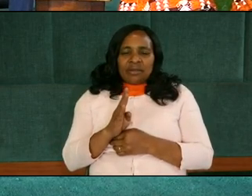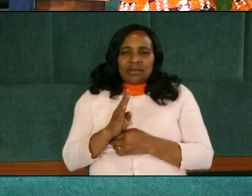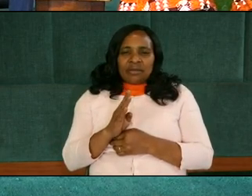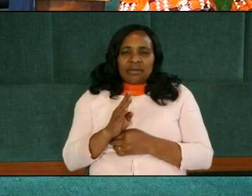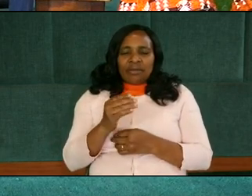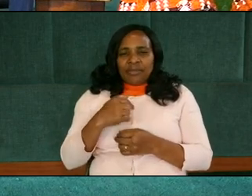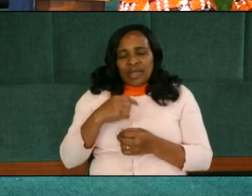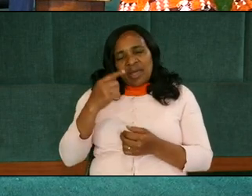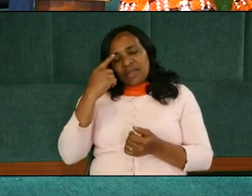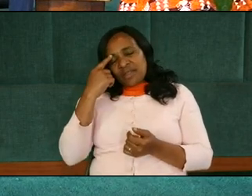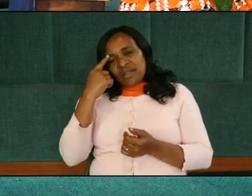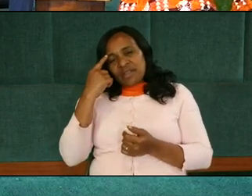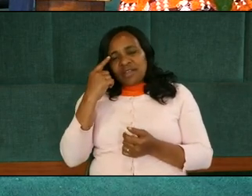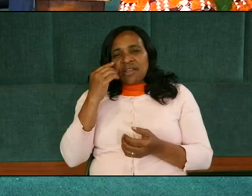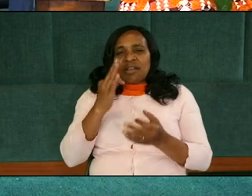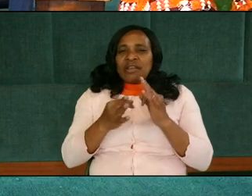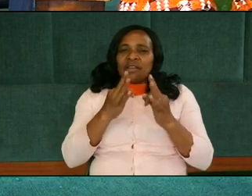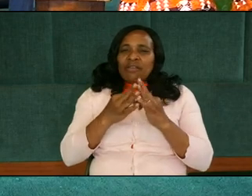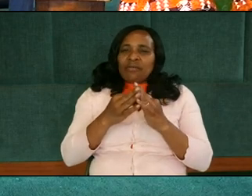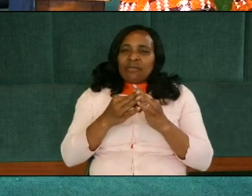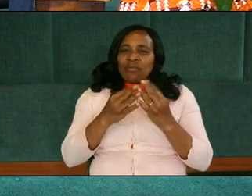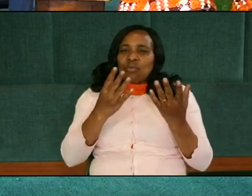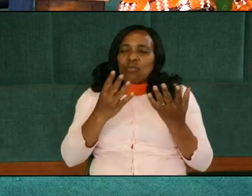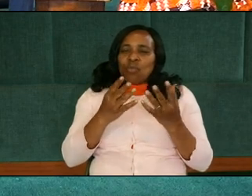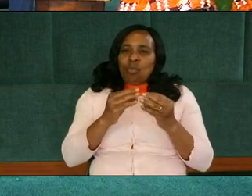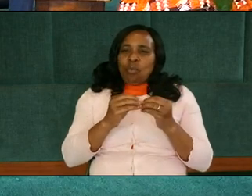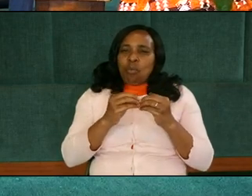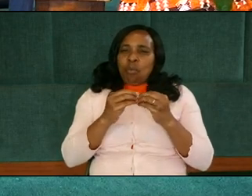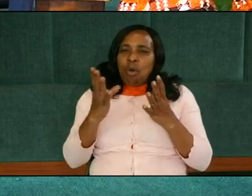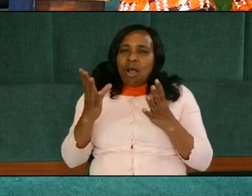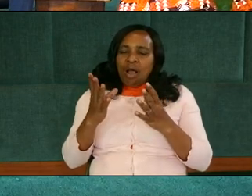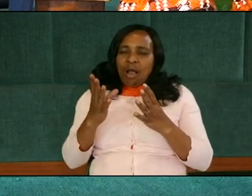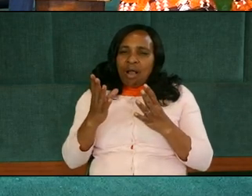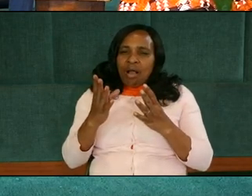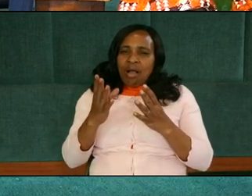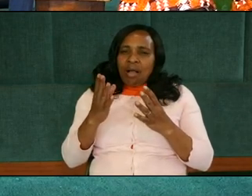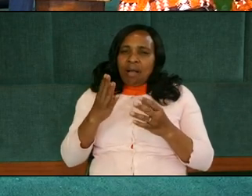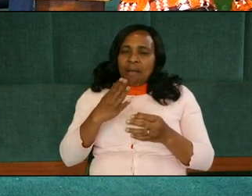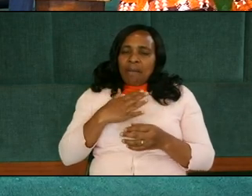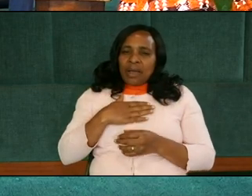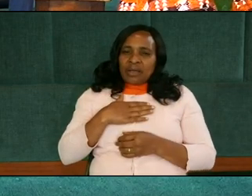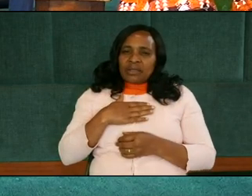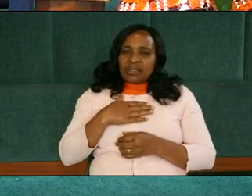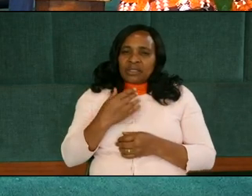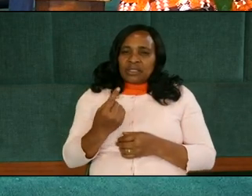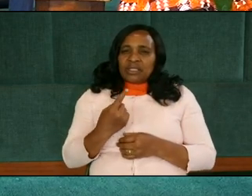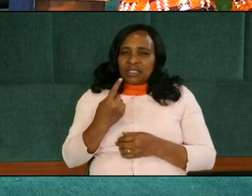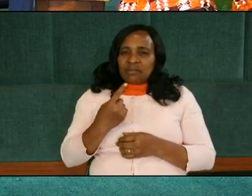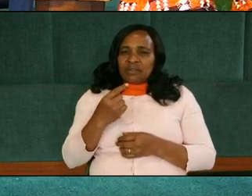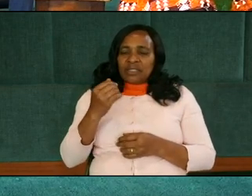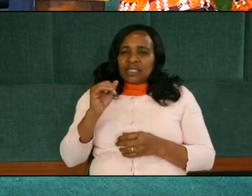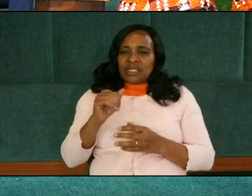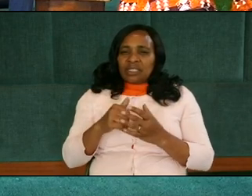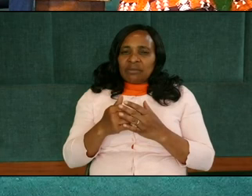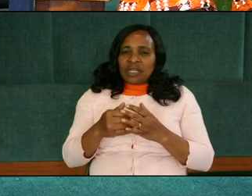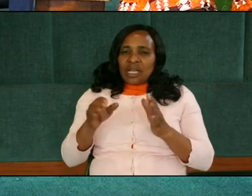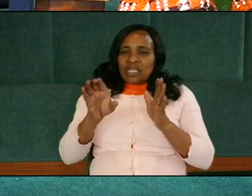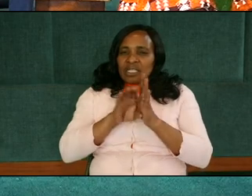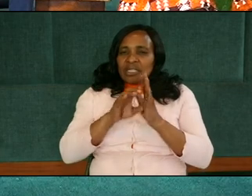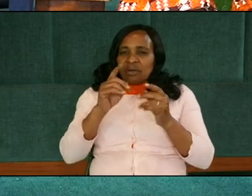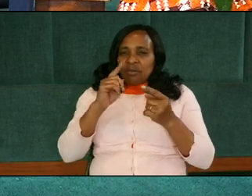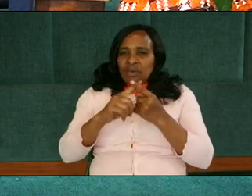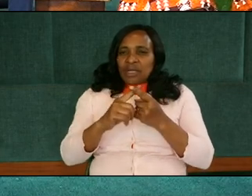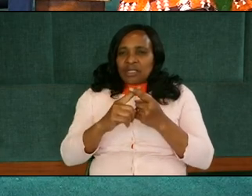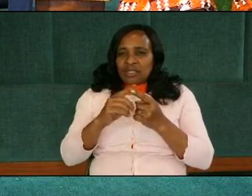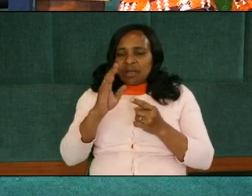Yeah. I think if they could have provided like more gradings, I'd give myself like a B minus, a C plus, like in between